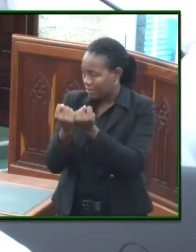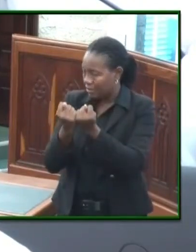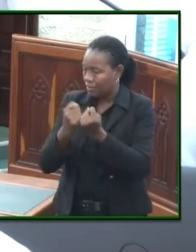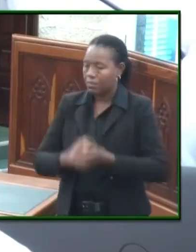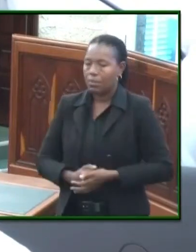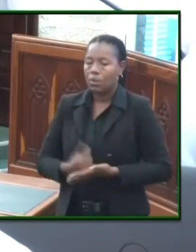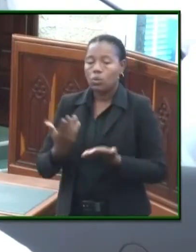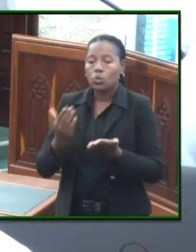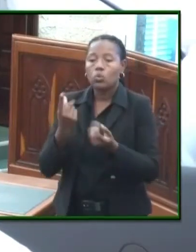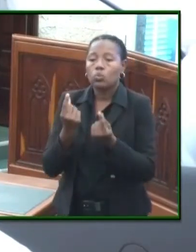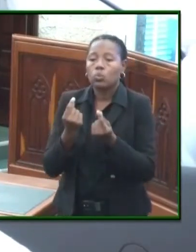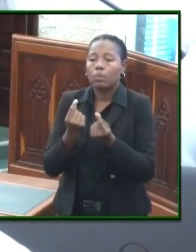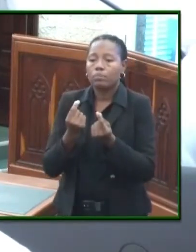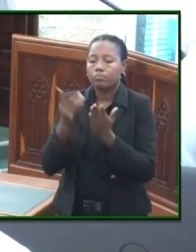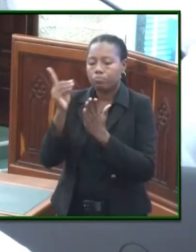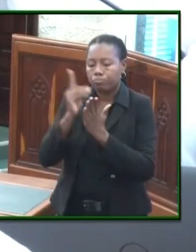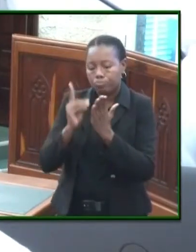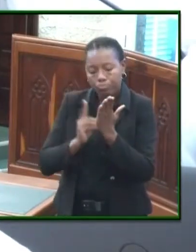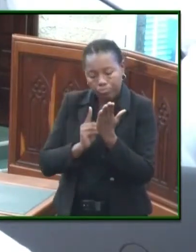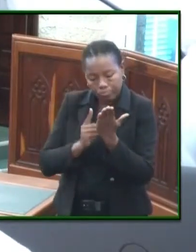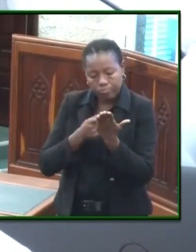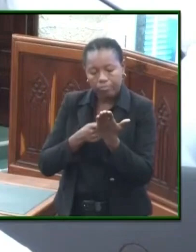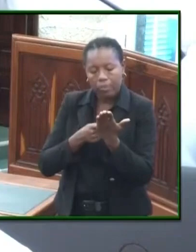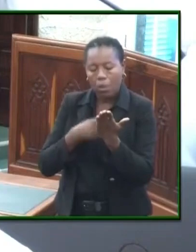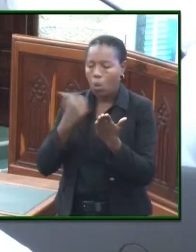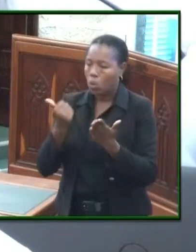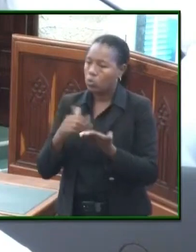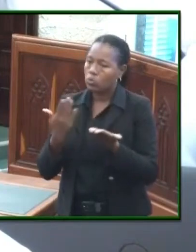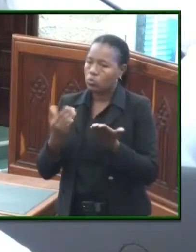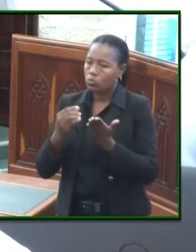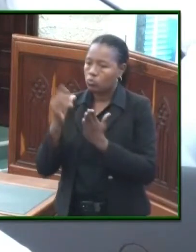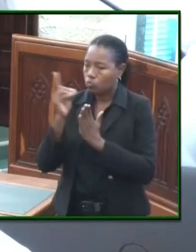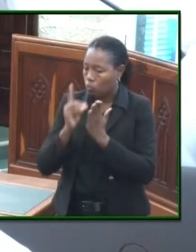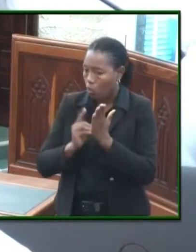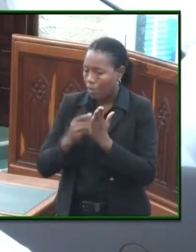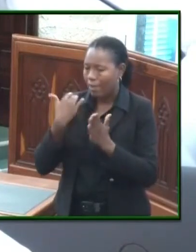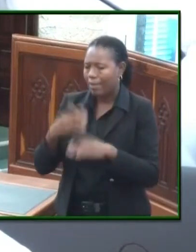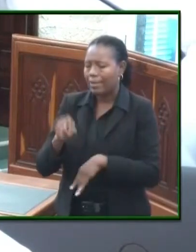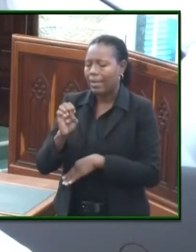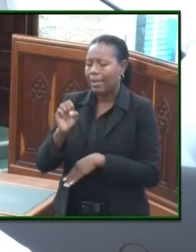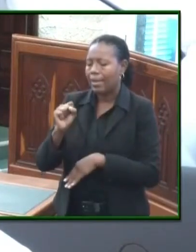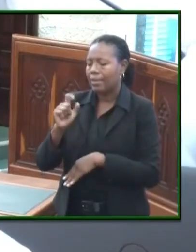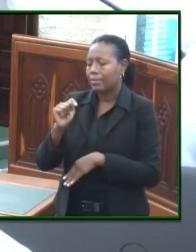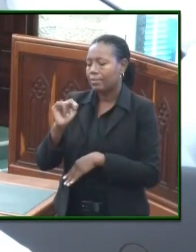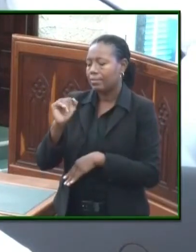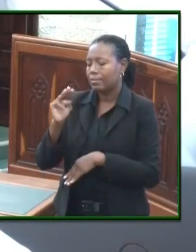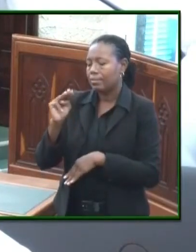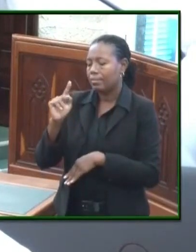all, the design and construction drawings, and also to provide estimates with regard to the project.